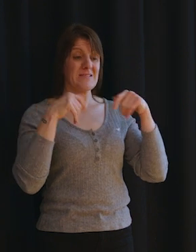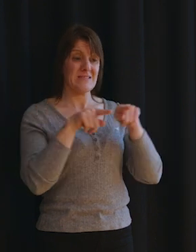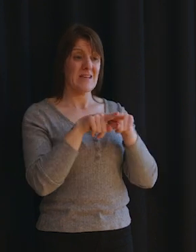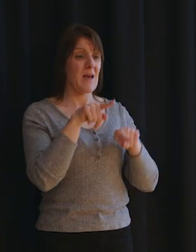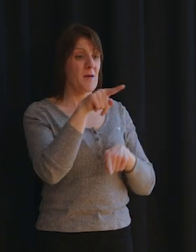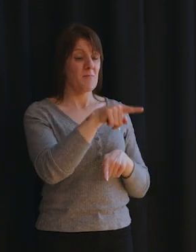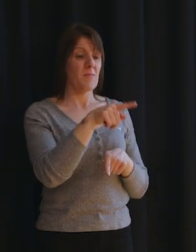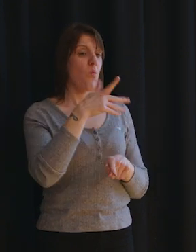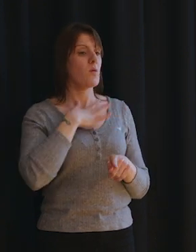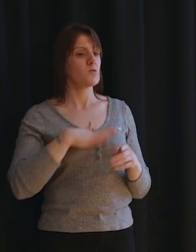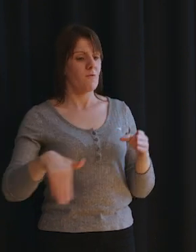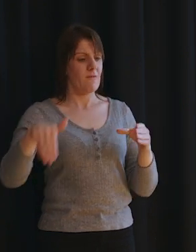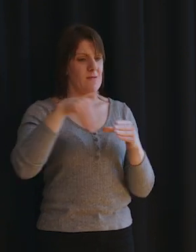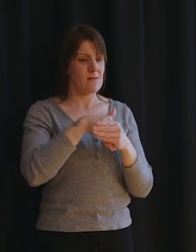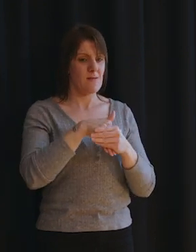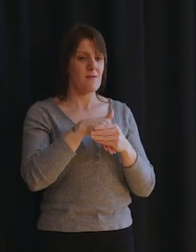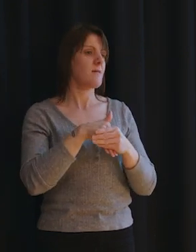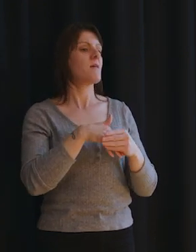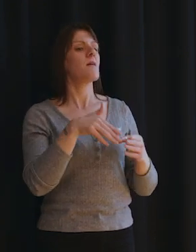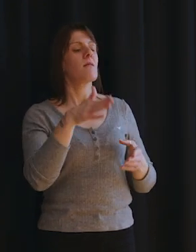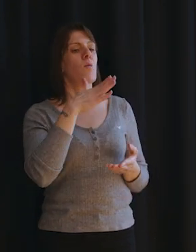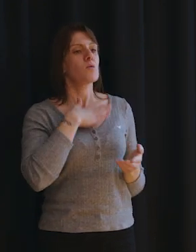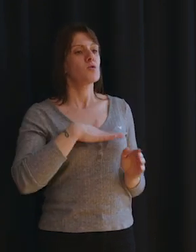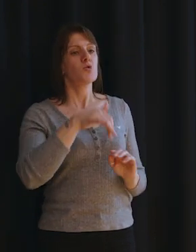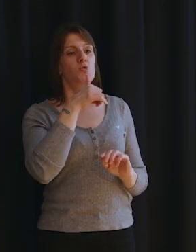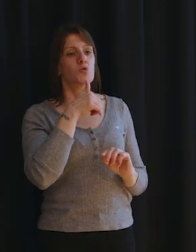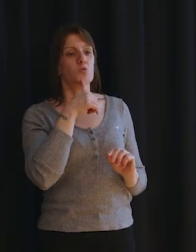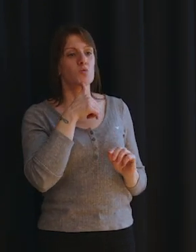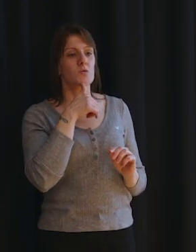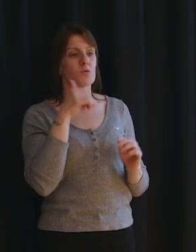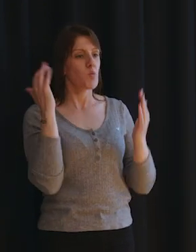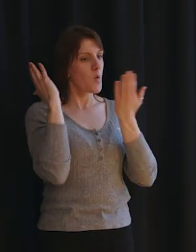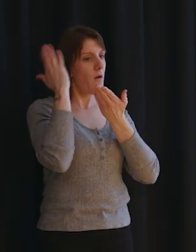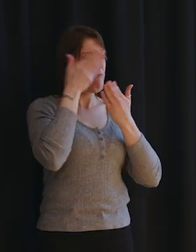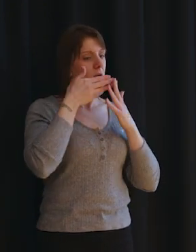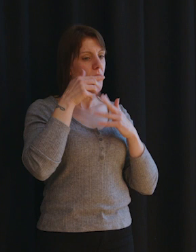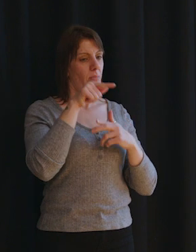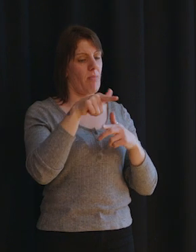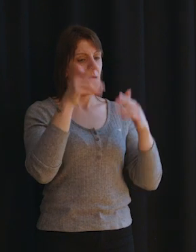having something else that they can kind of use to mask that.